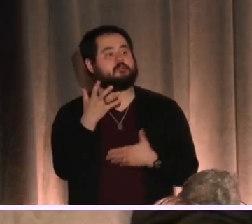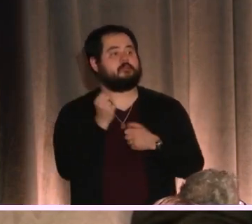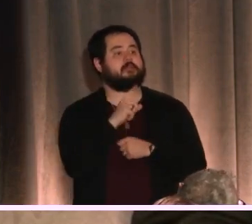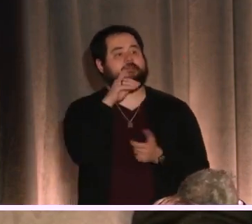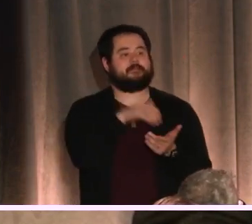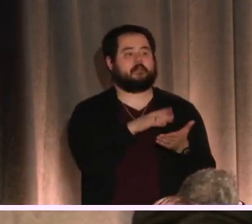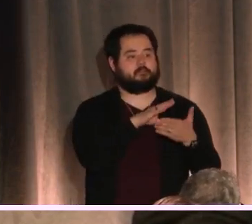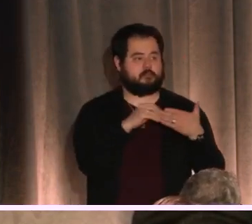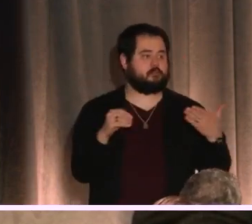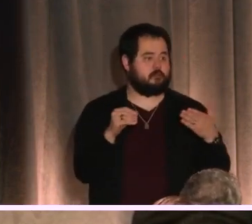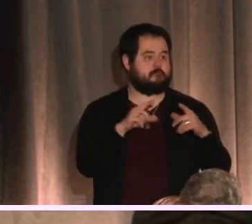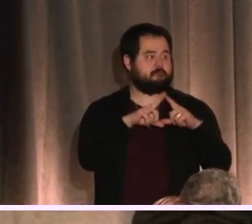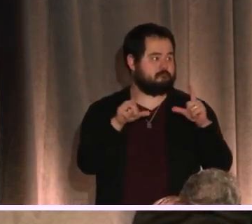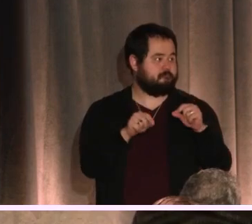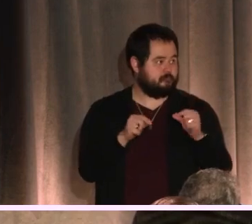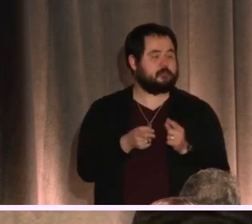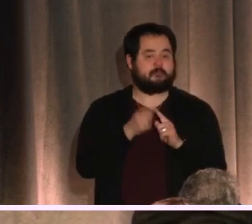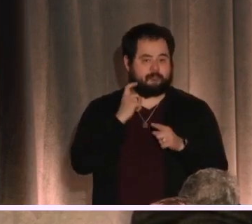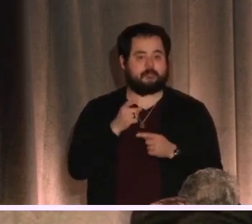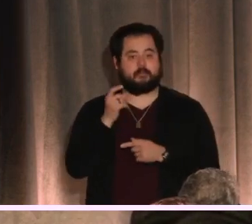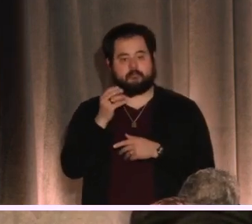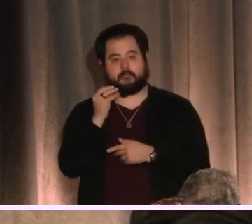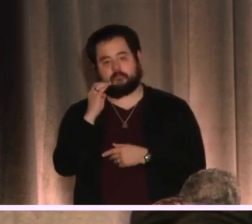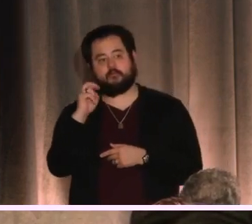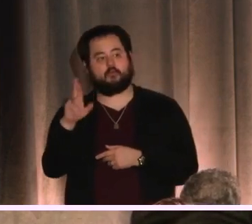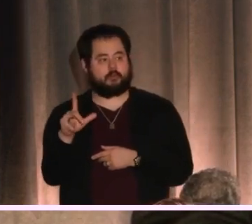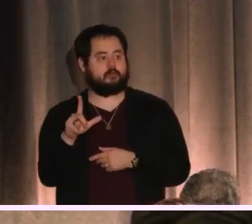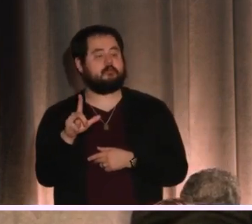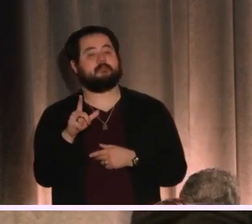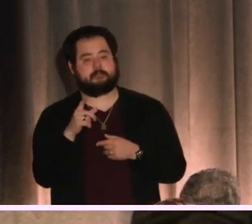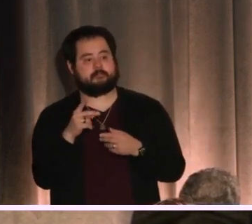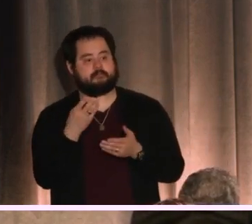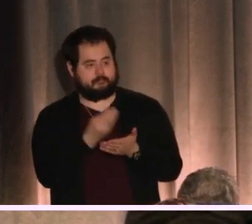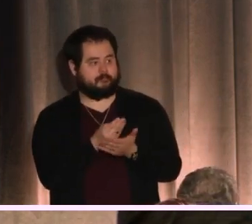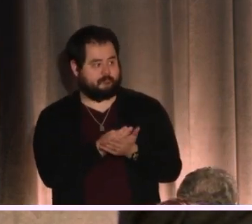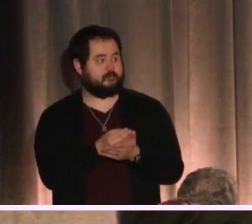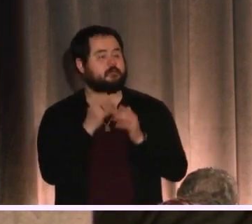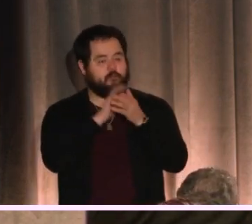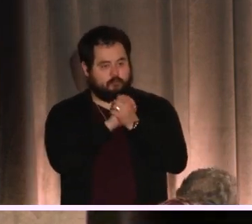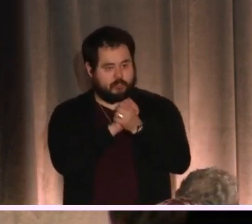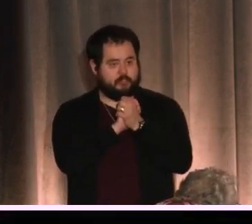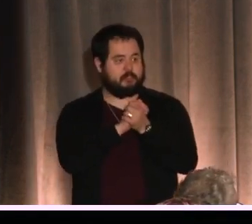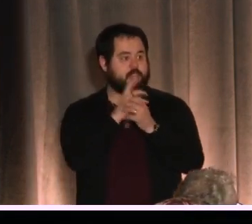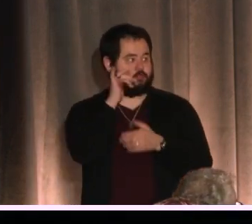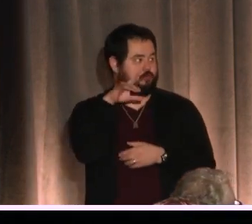via the Cecil and David Rosenthal Memorial Fund. Congratulations, Richard.